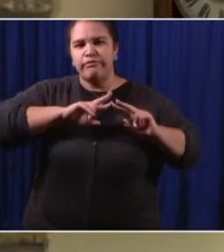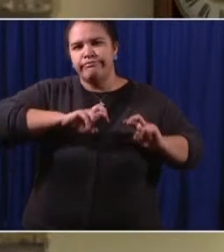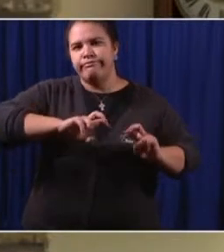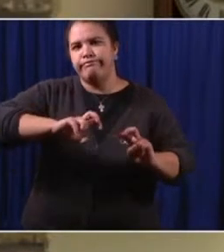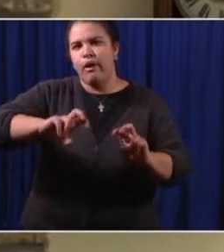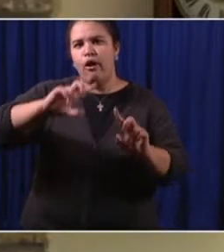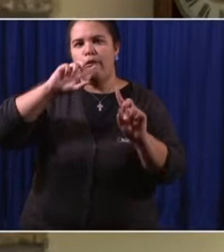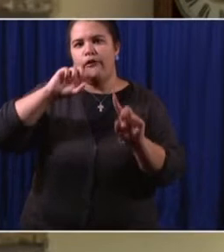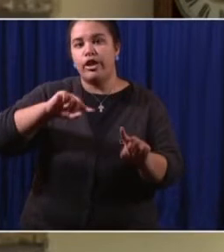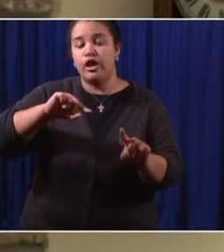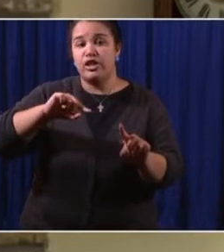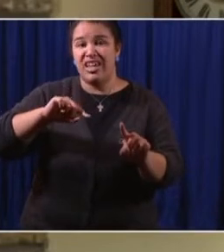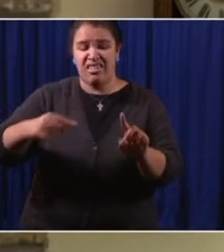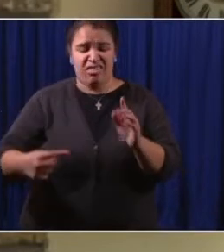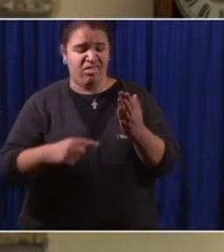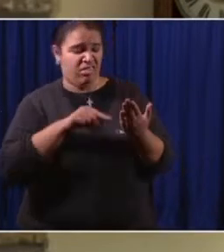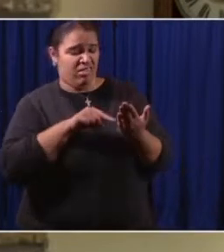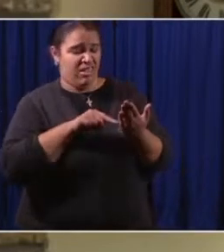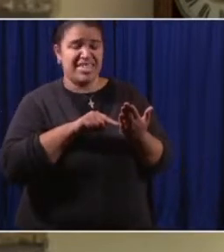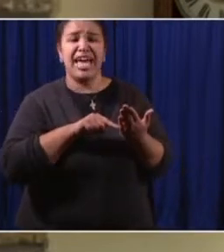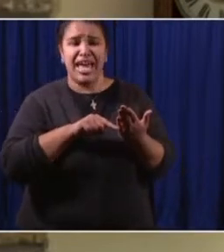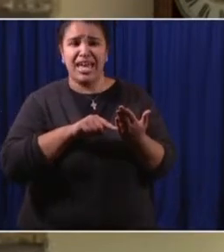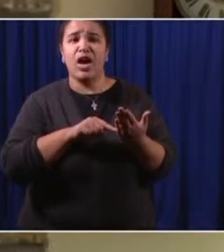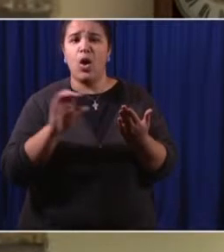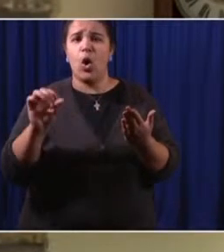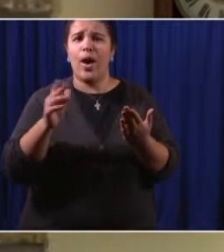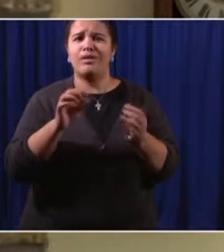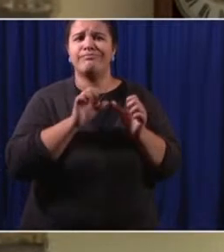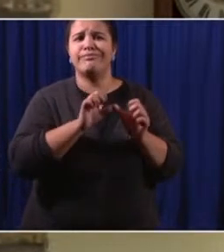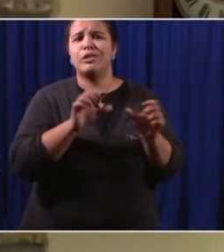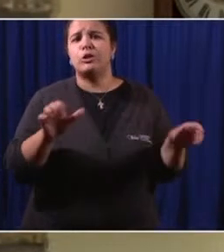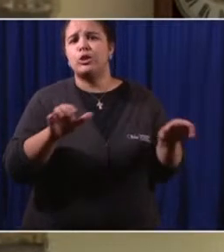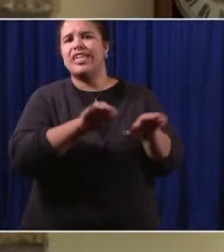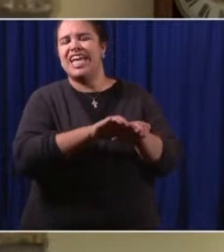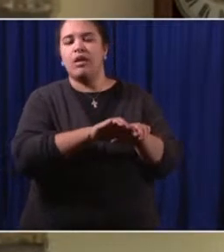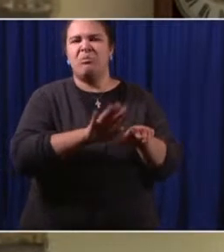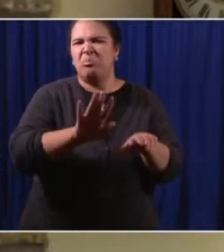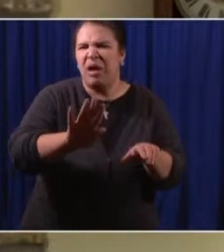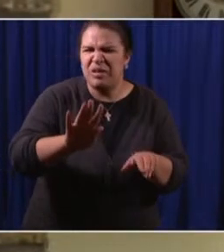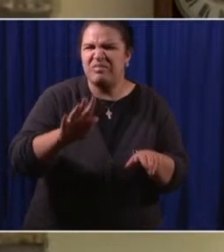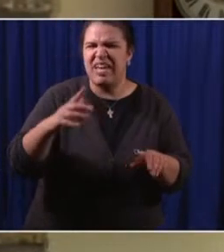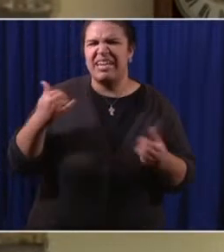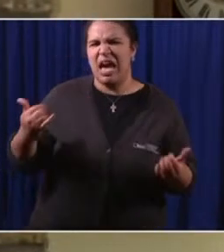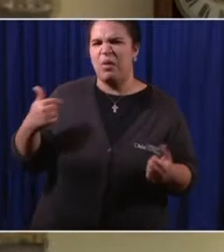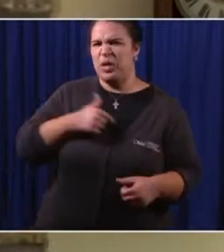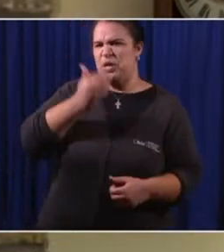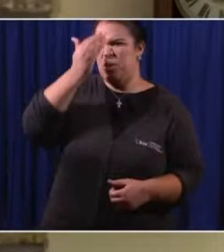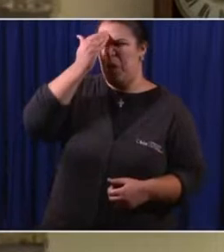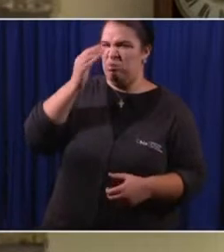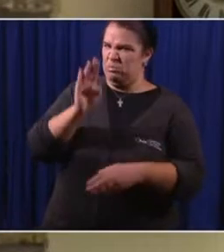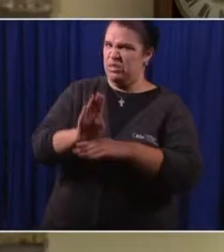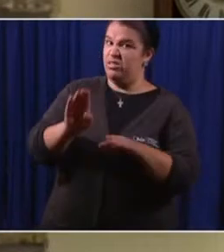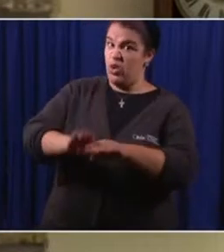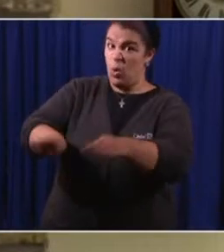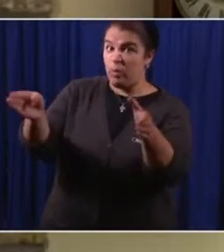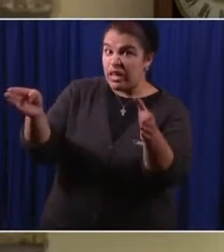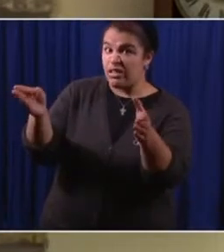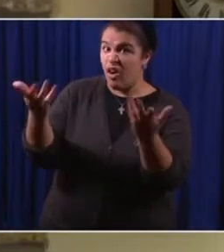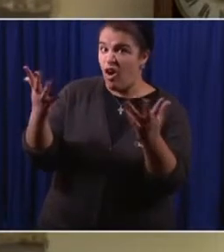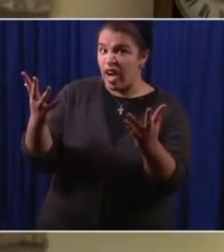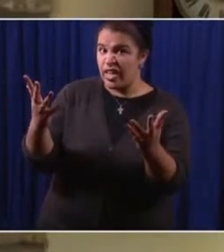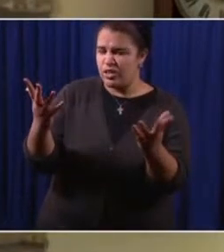say keep Ohio shut down, although we know that a lot of businesses are reopened. Do you have any take on the latest lawsuit?